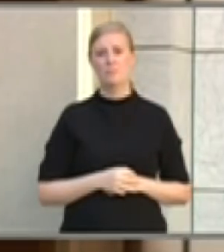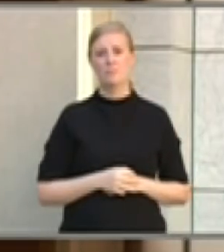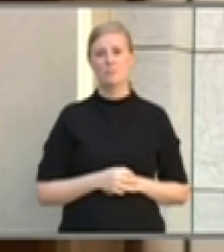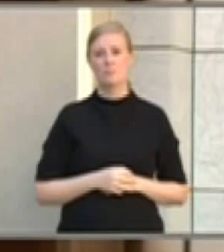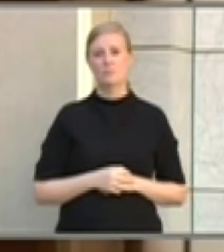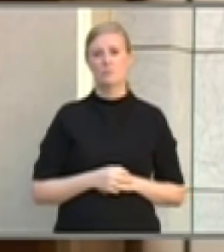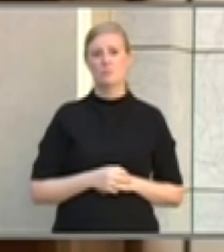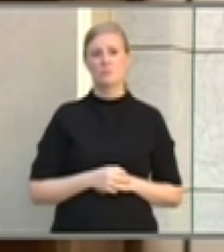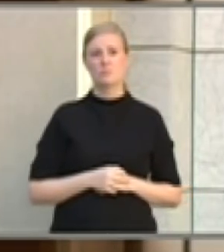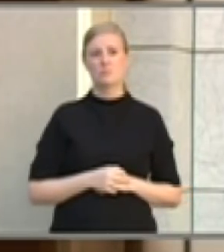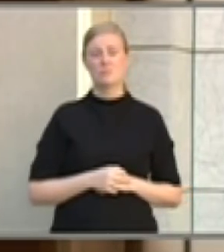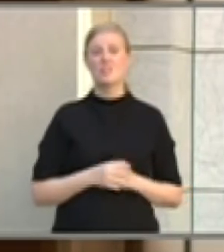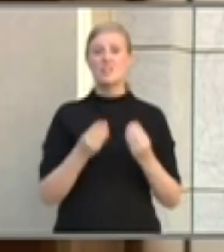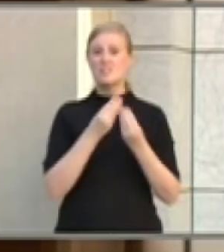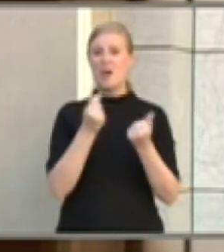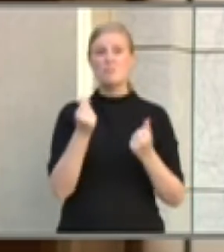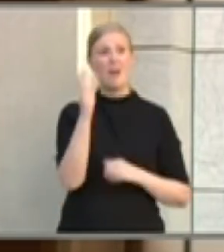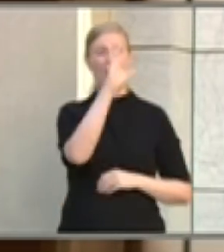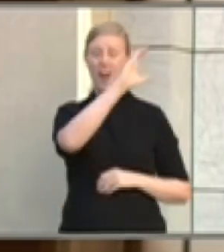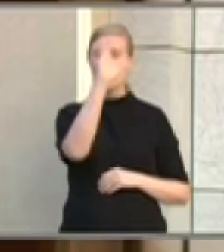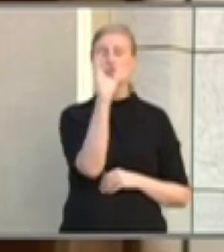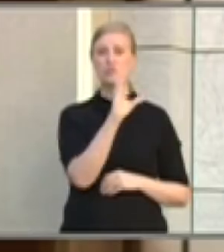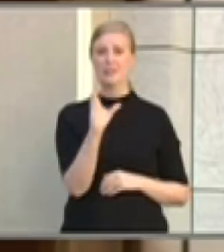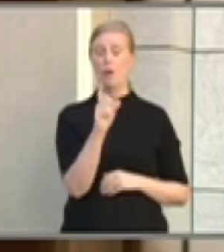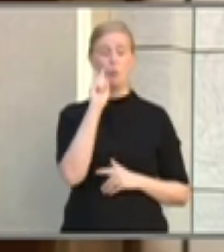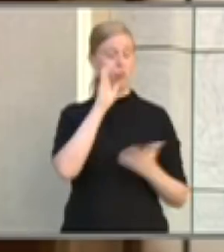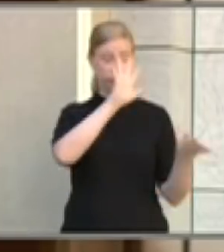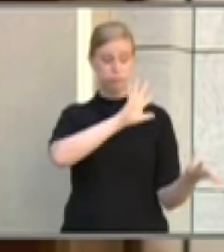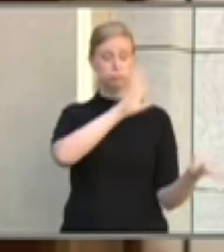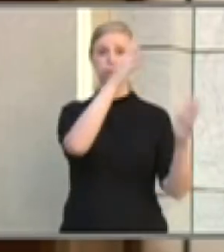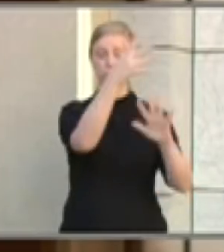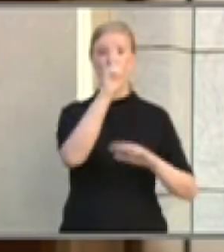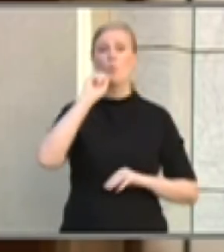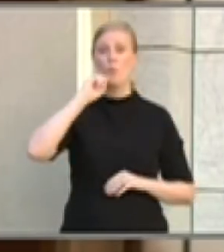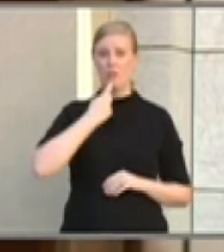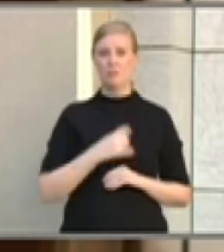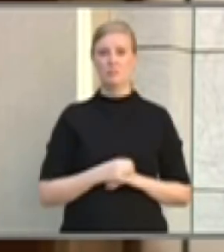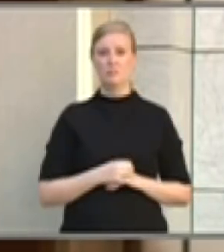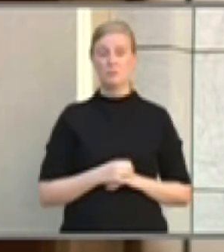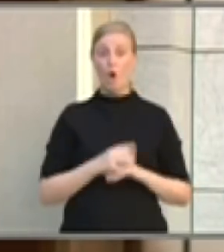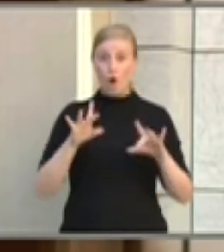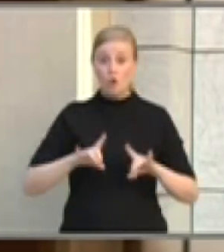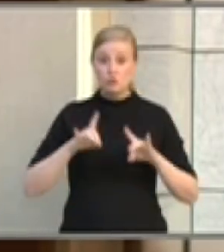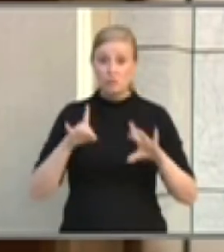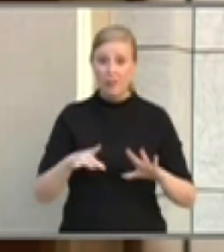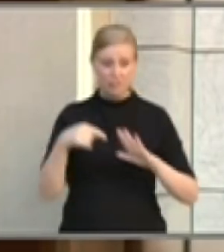see countries themselves fall into chaos. This will not be